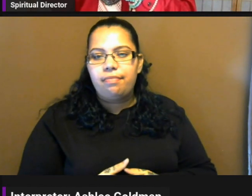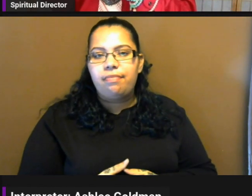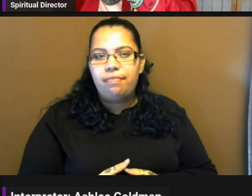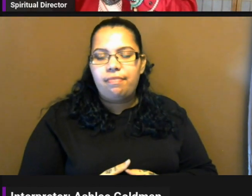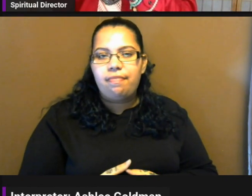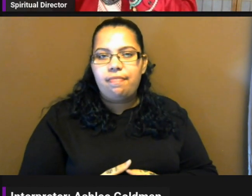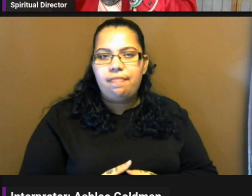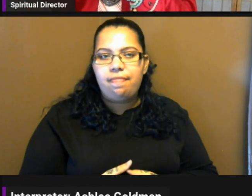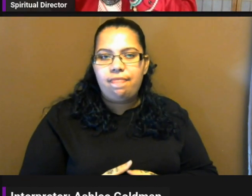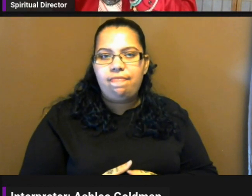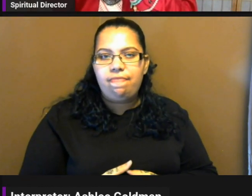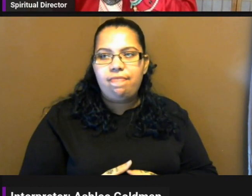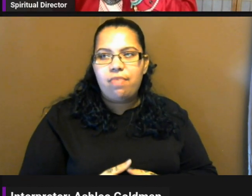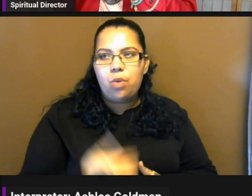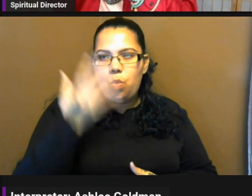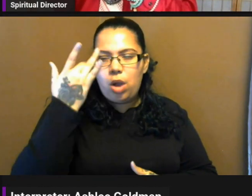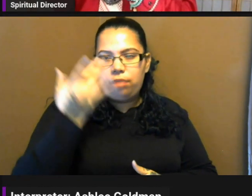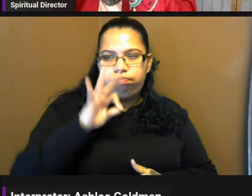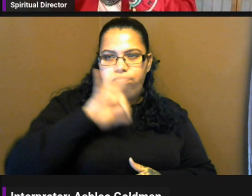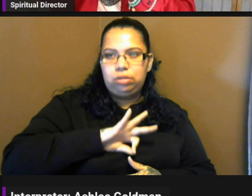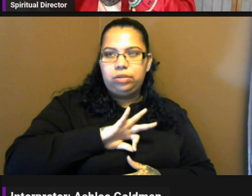it affording to not forgive?